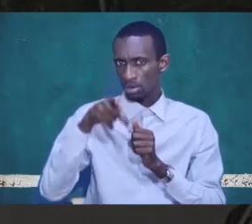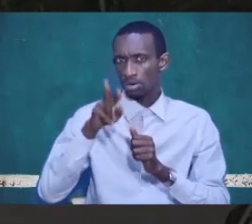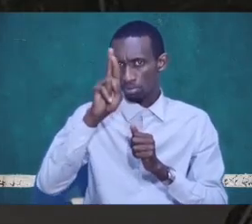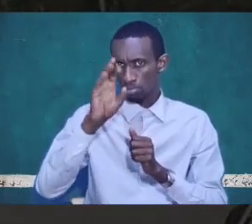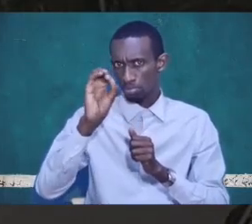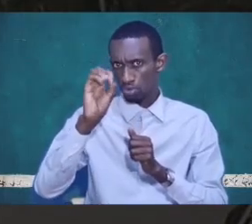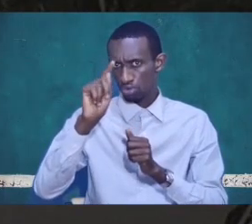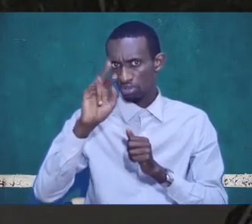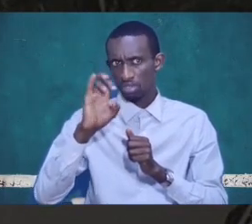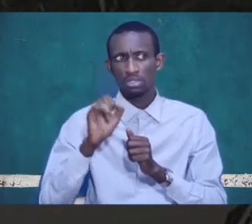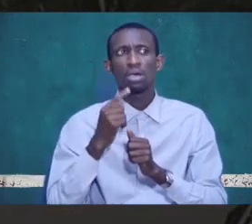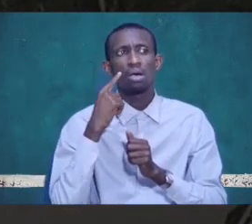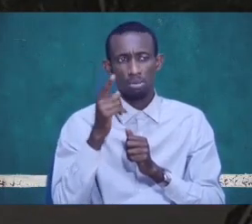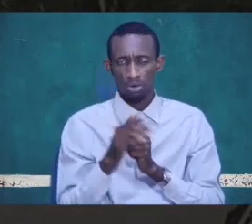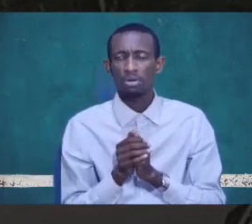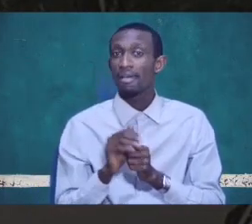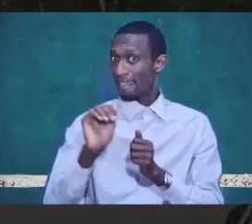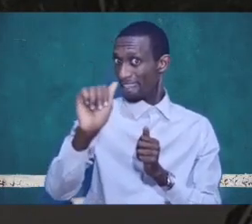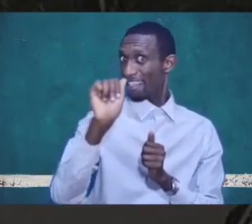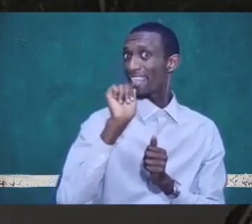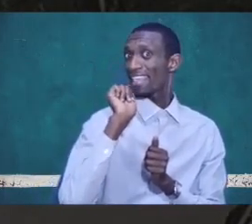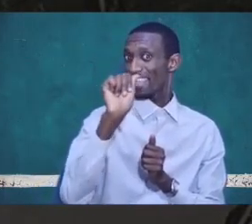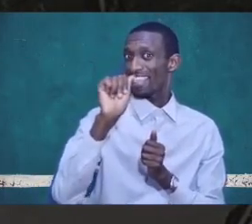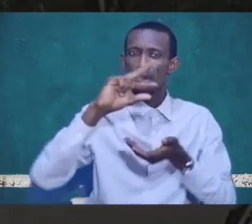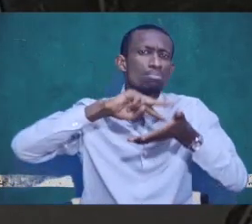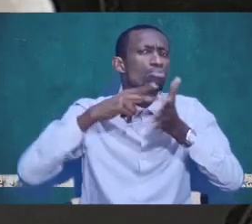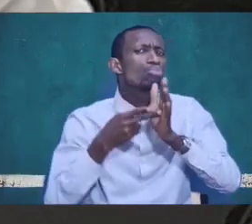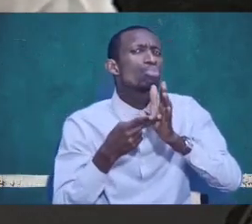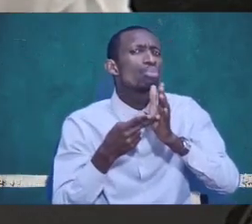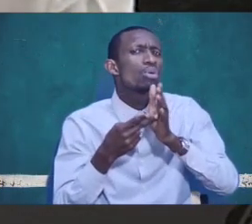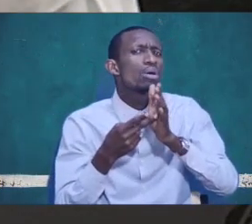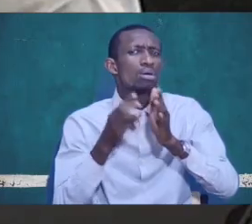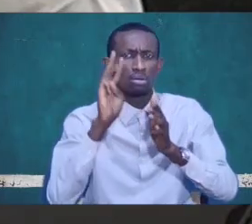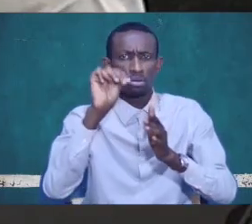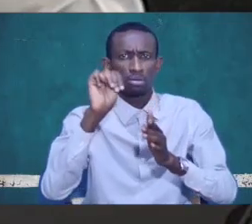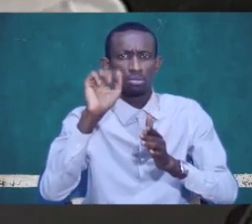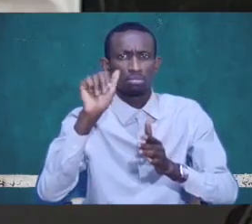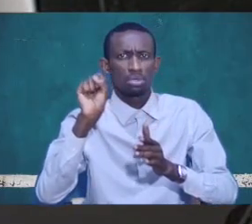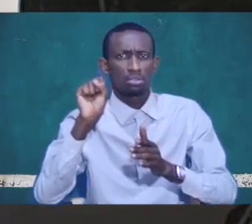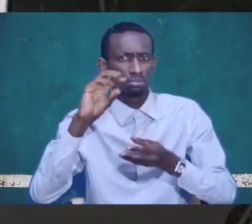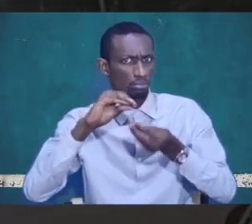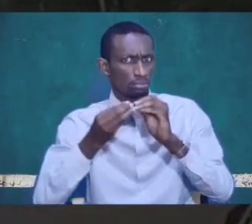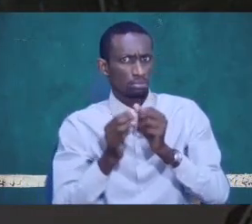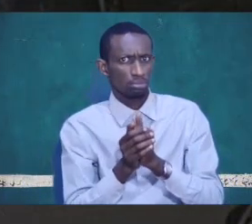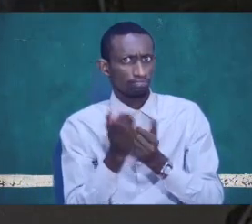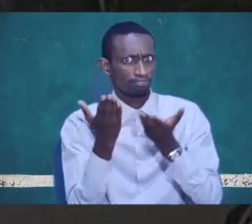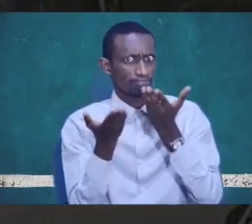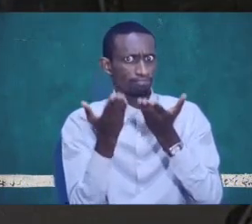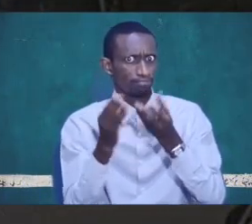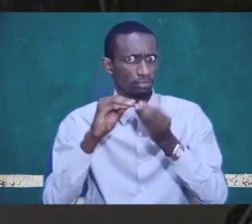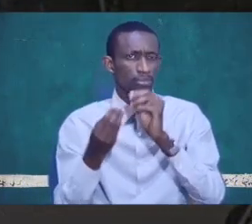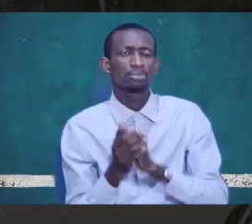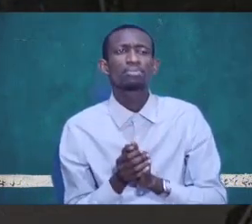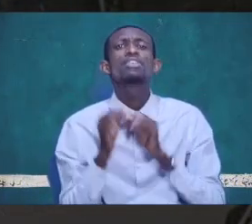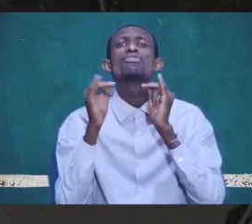the mass number, which is represented by letter A. And if you want